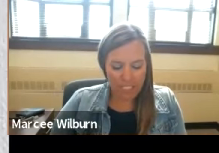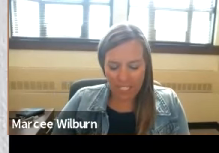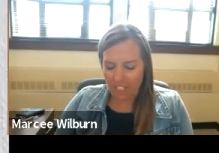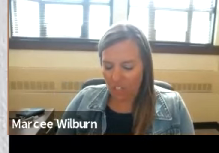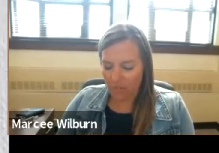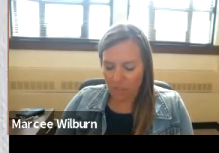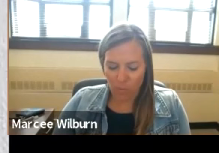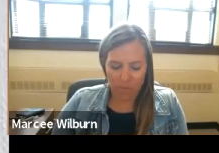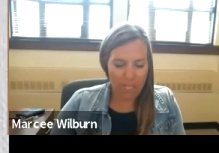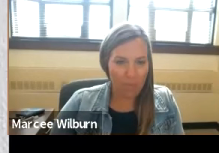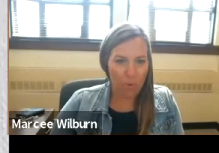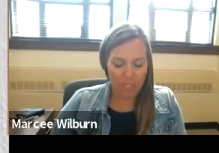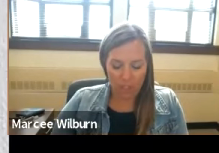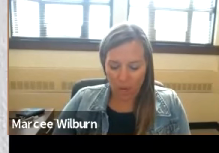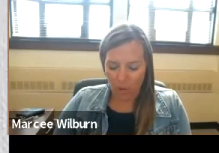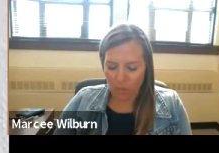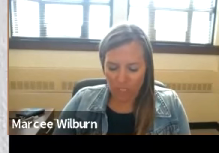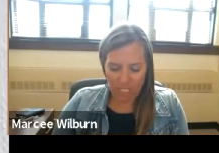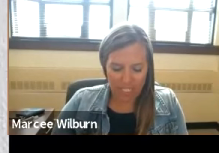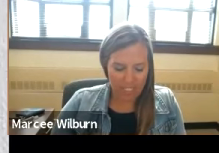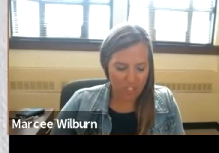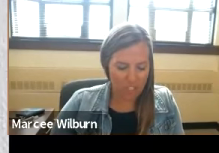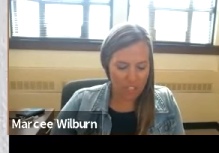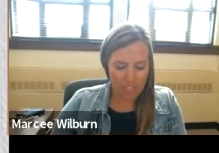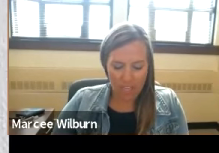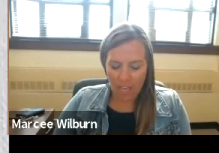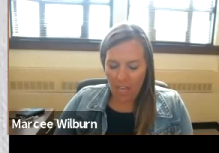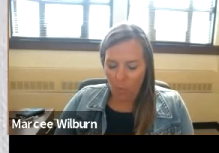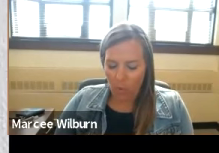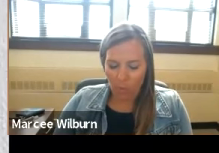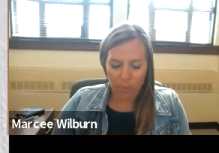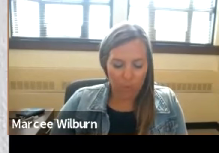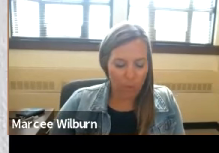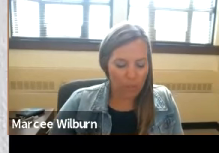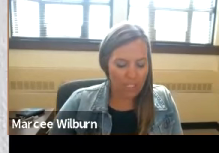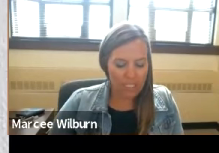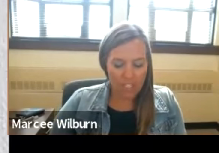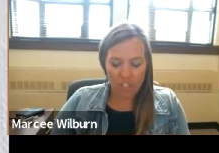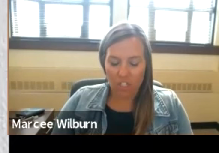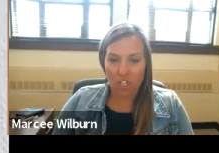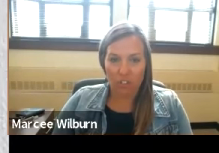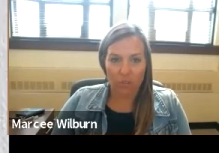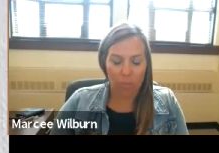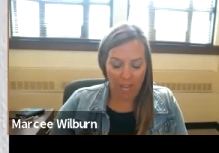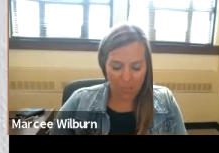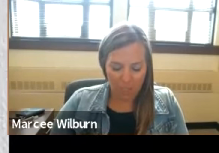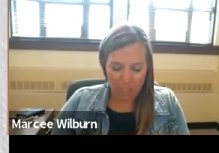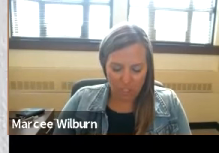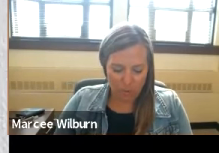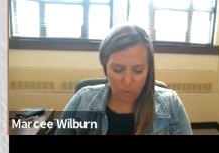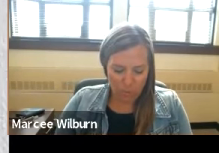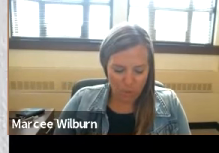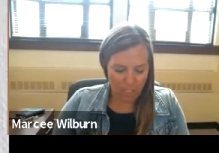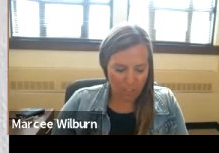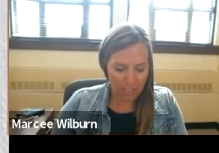I'm Marcy and Jennifer's with me and will be your host for today's session. We will be recording this session and share it through the Past